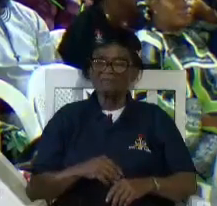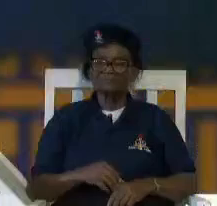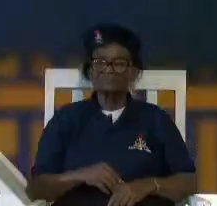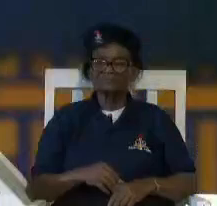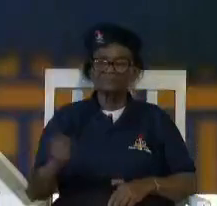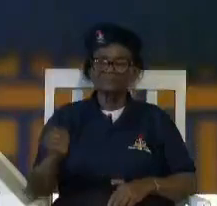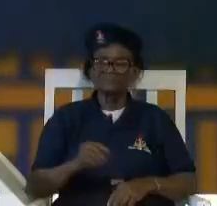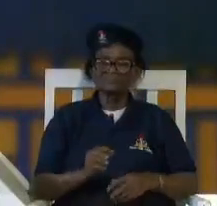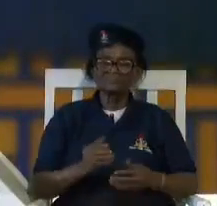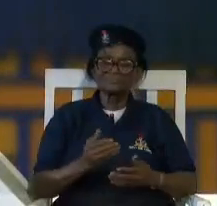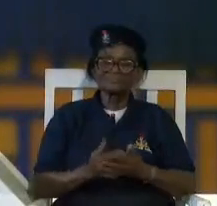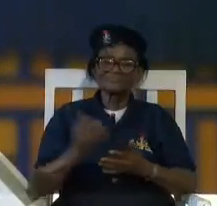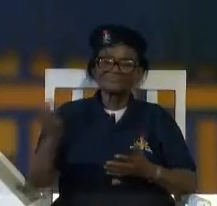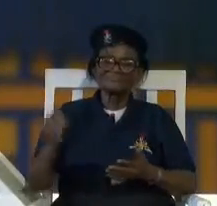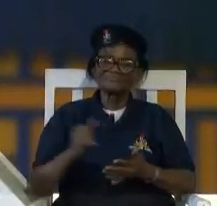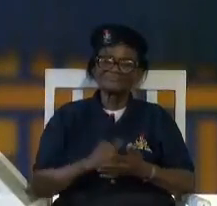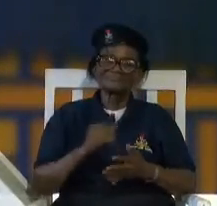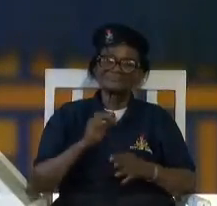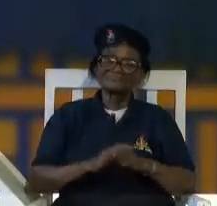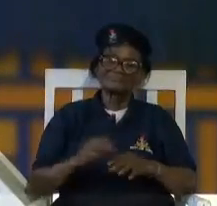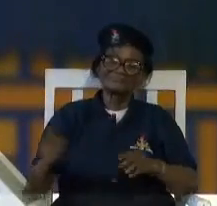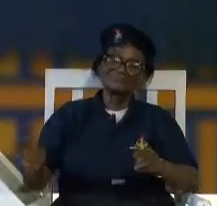You bought it on the way?